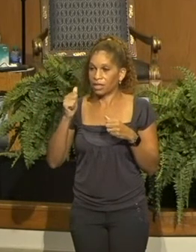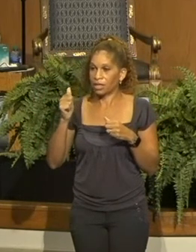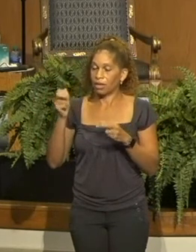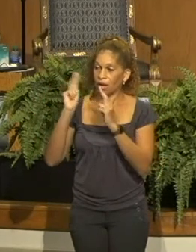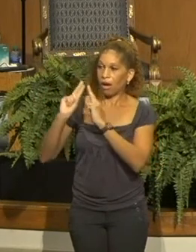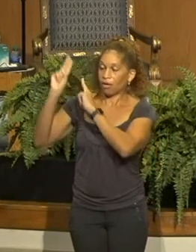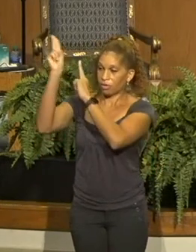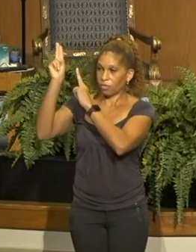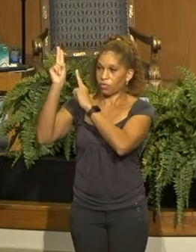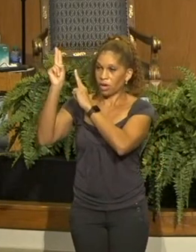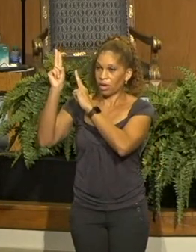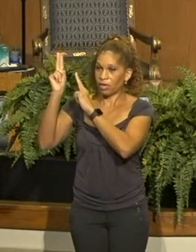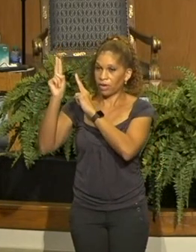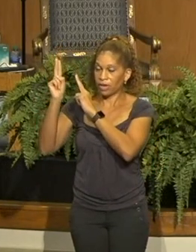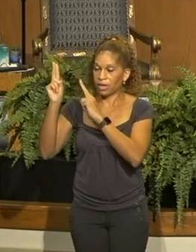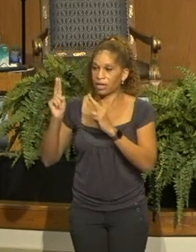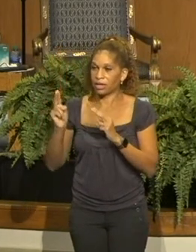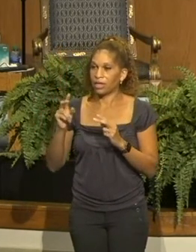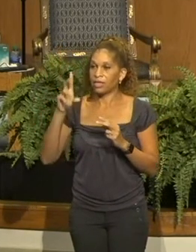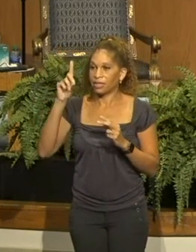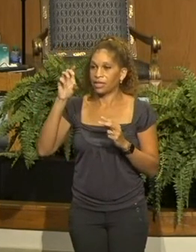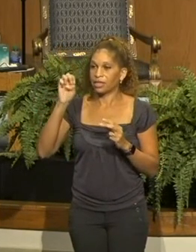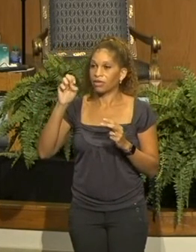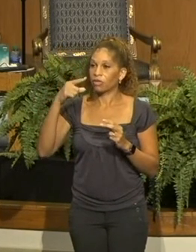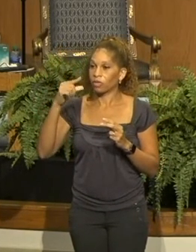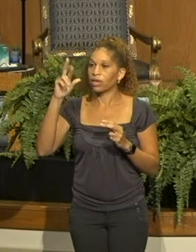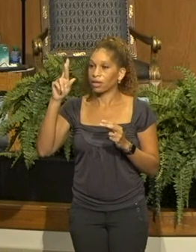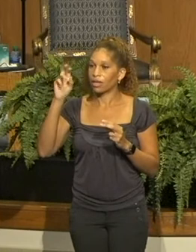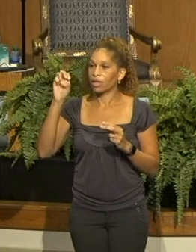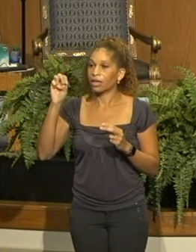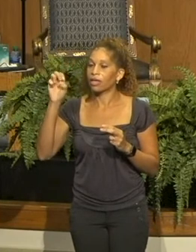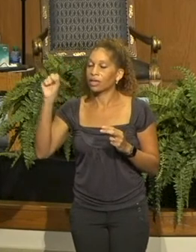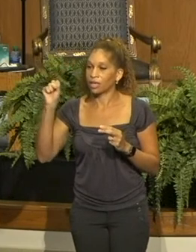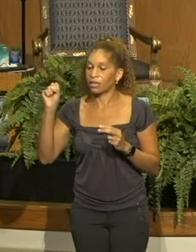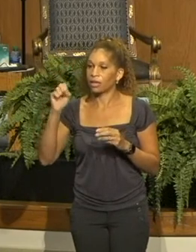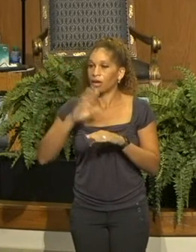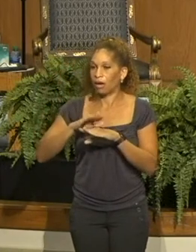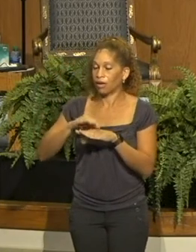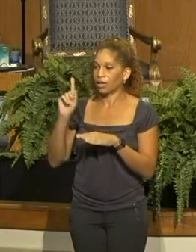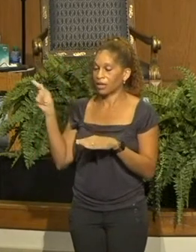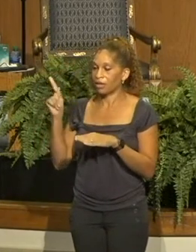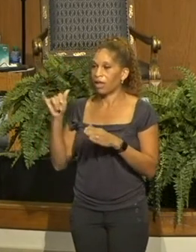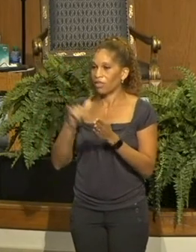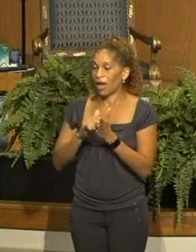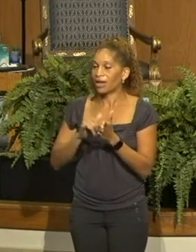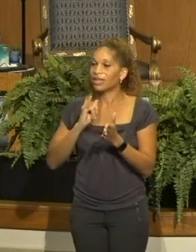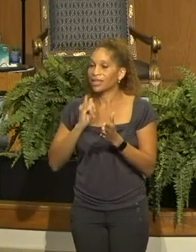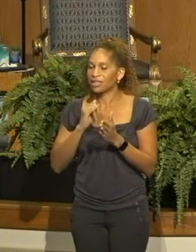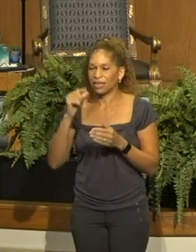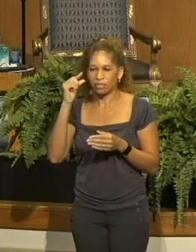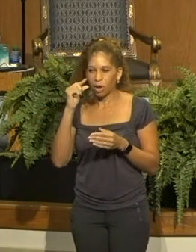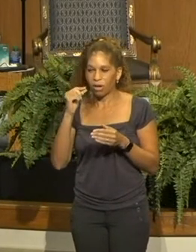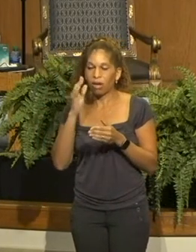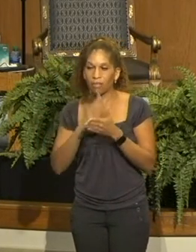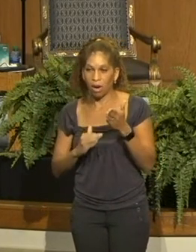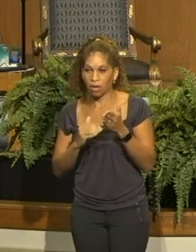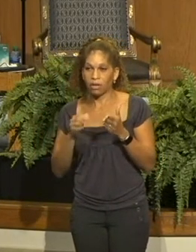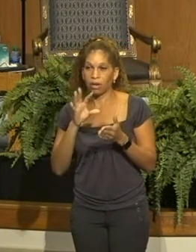degrees conferred upon him. That is a snippet of his bio.